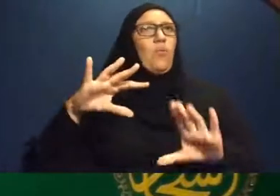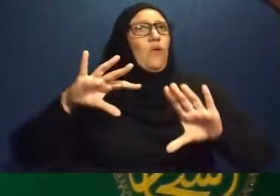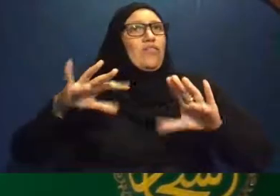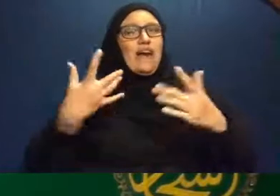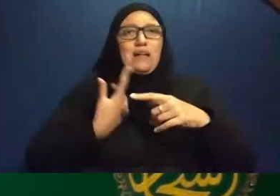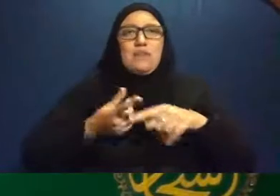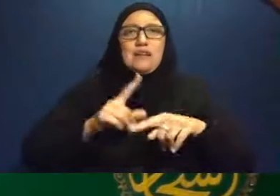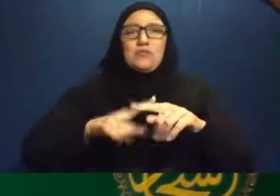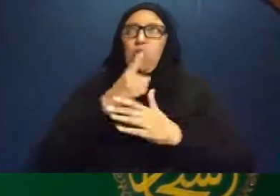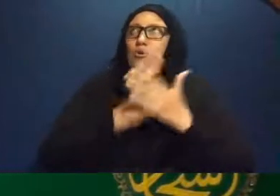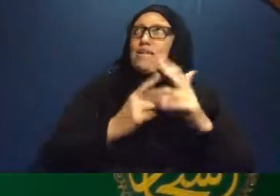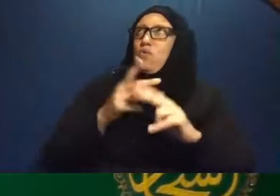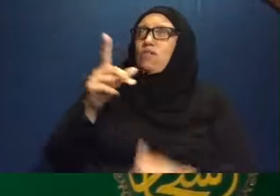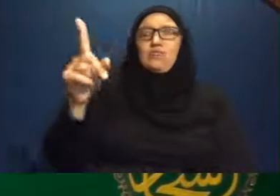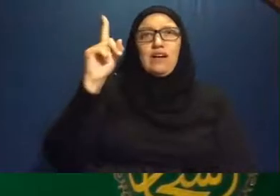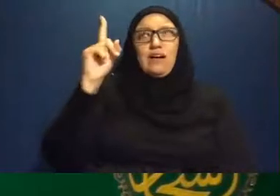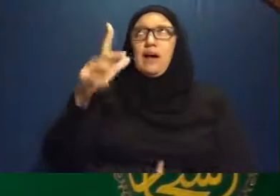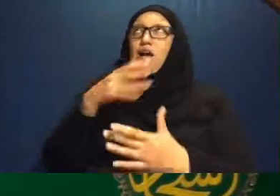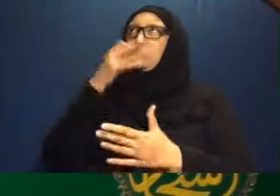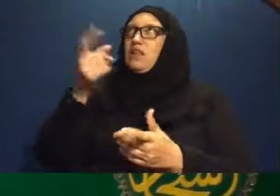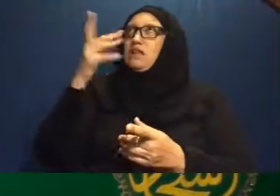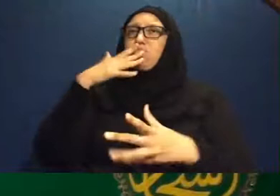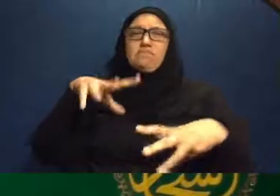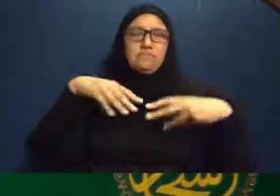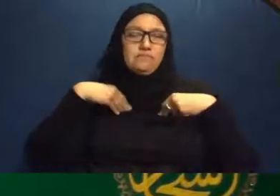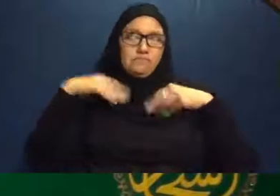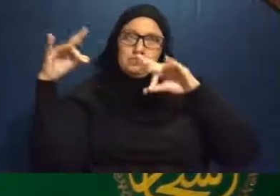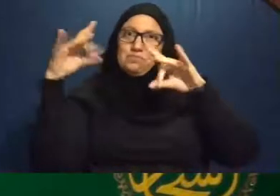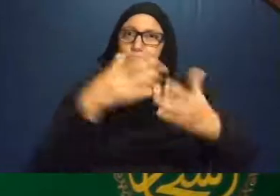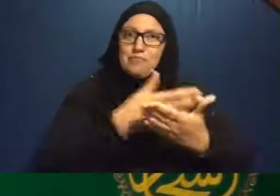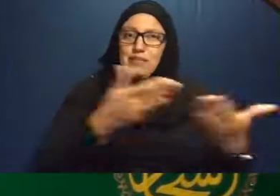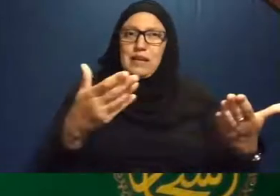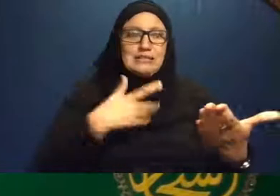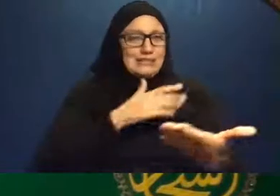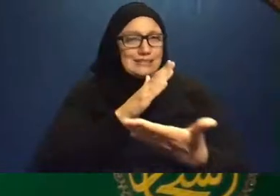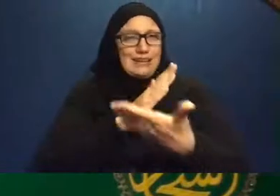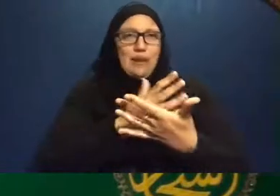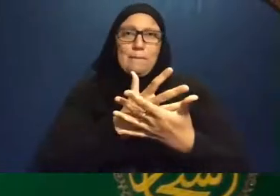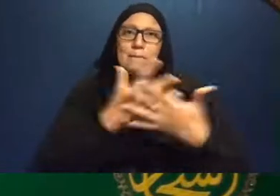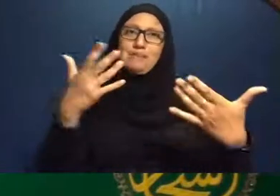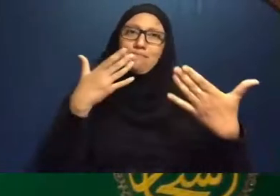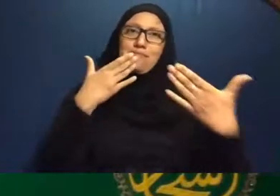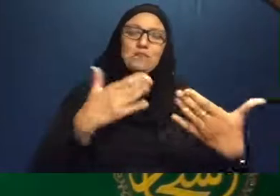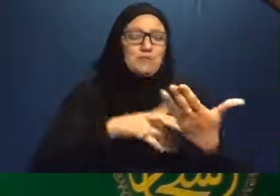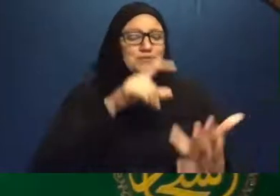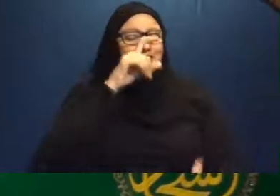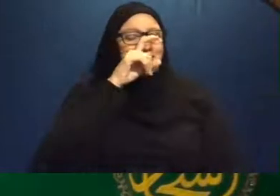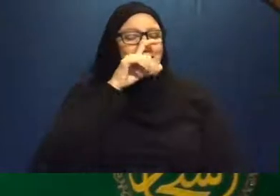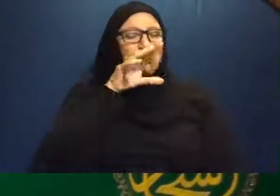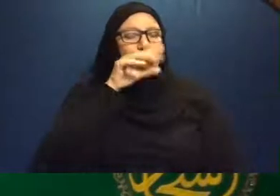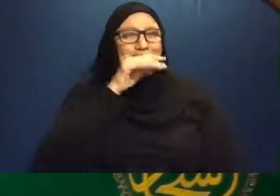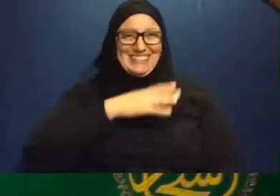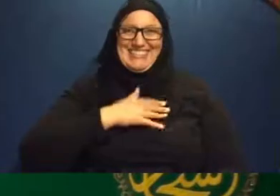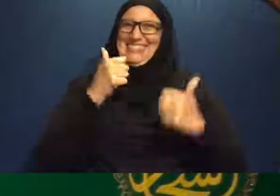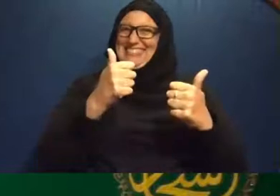May the Almighty God accept it from them and bless them. Also, it is my duty to definitely thank Sister